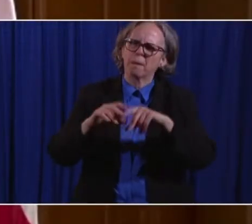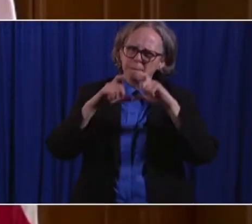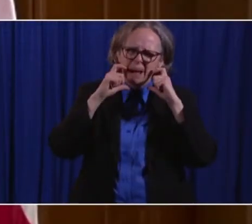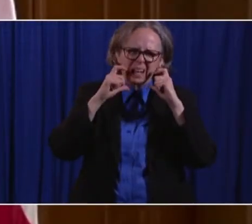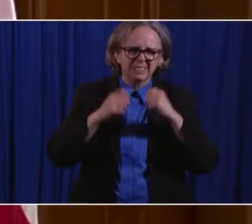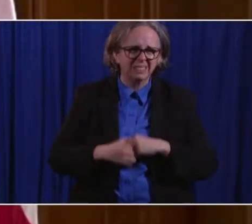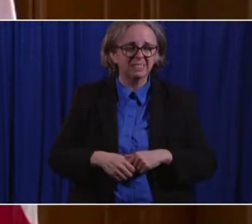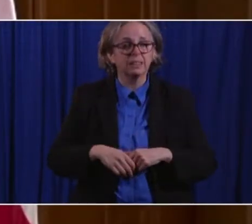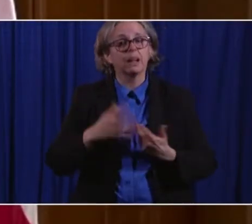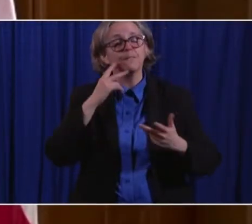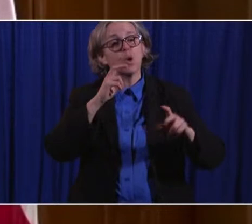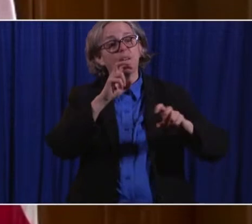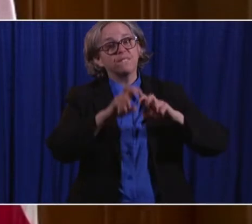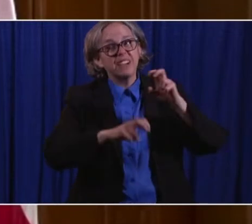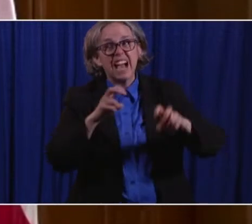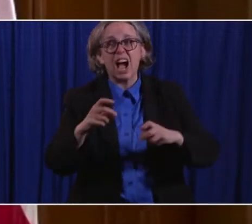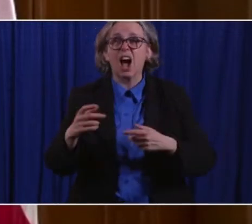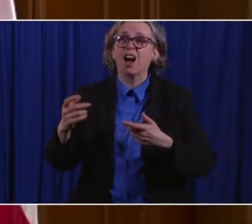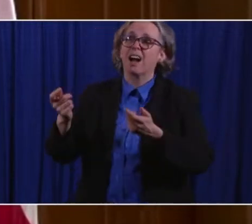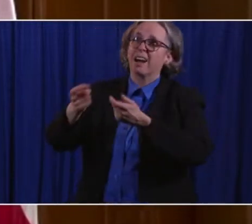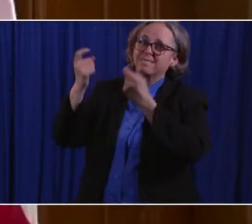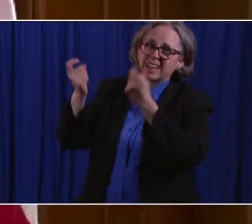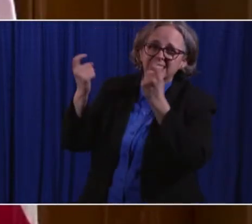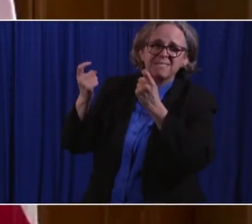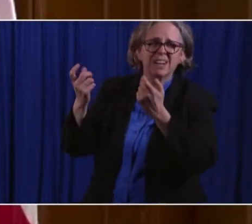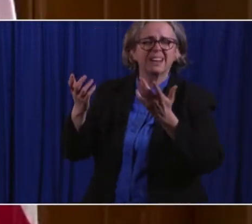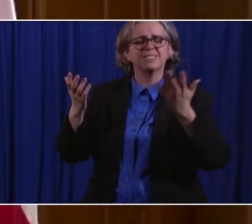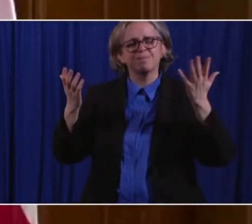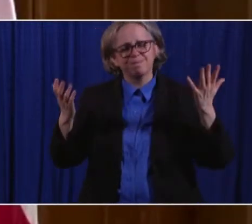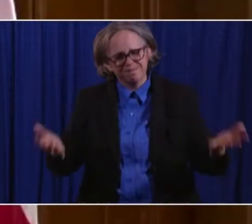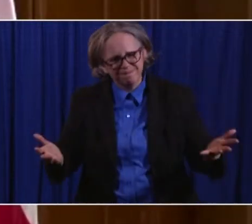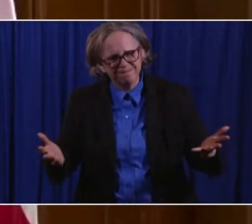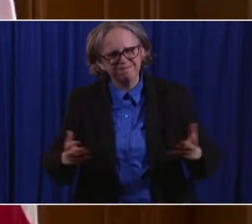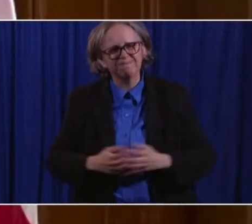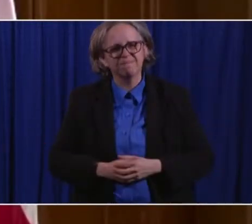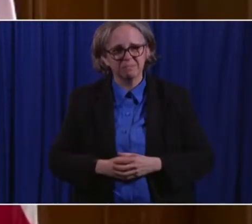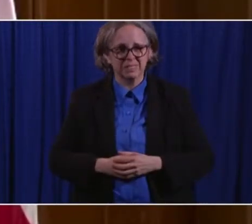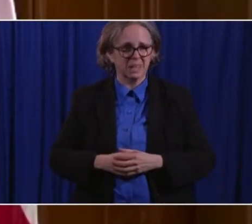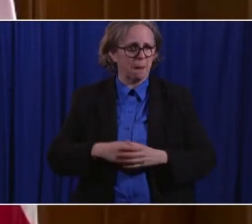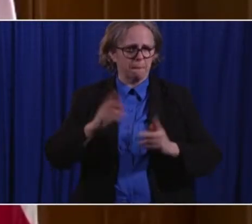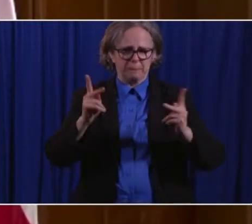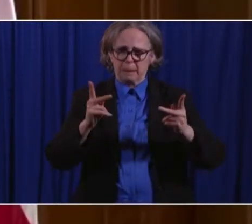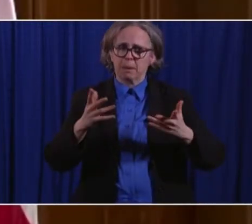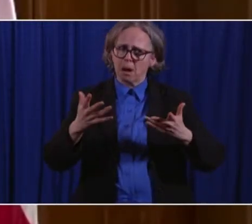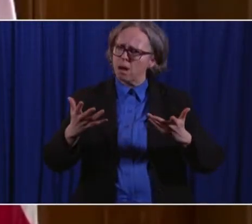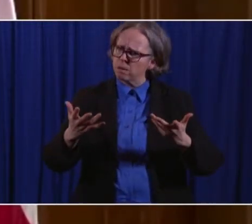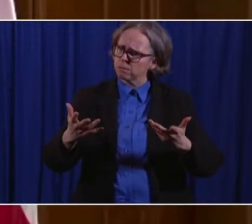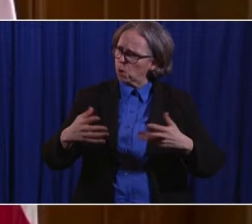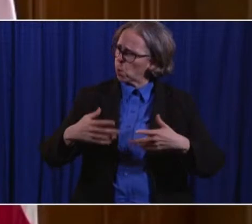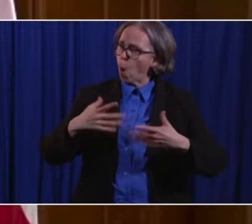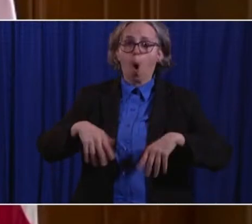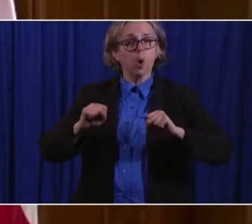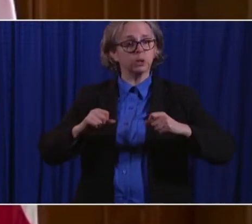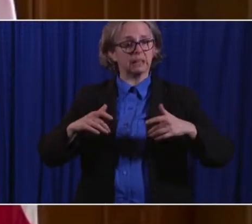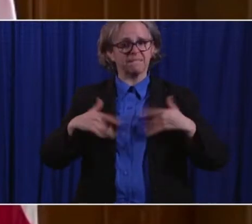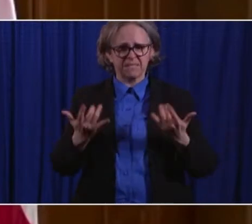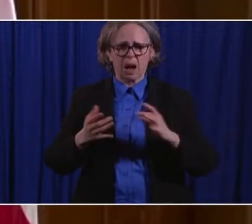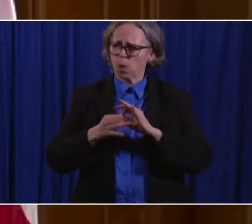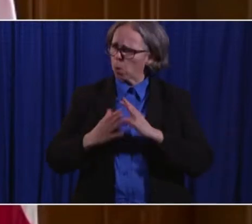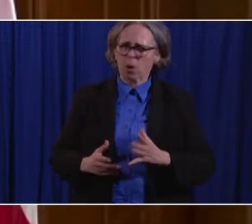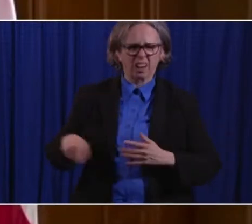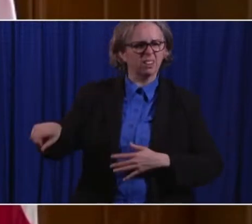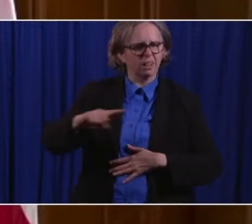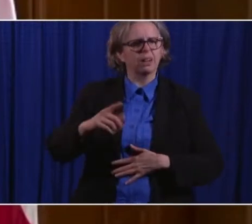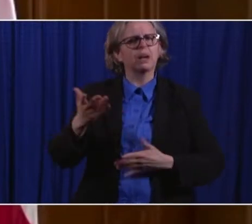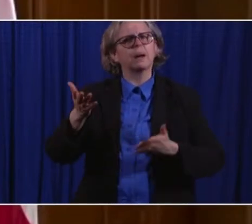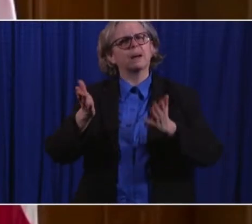people who run these events to do the signage, to put the signs up, to have an expectation that people will, in